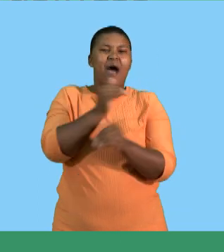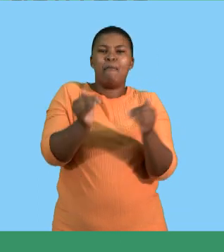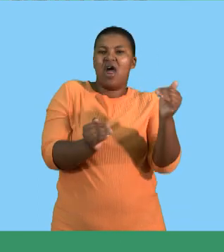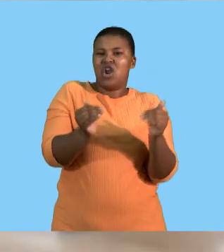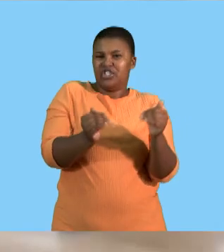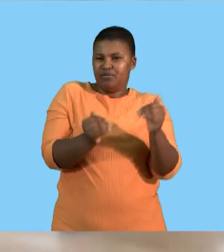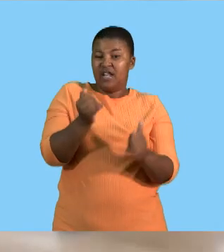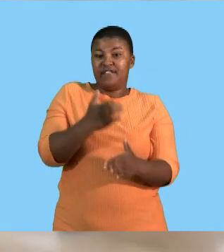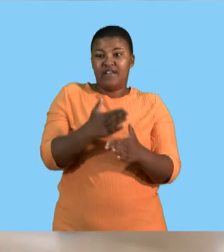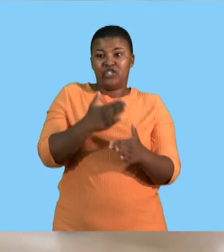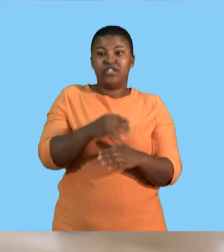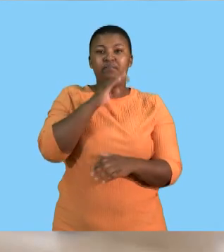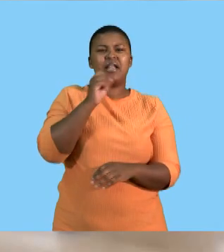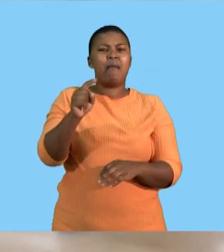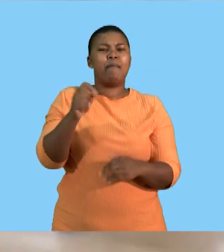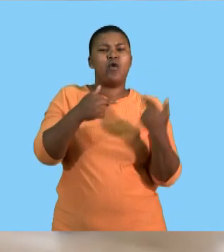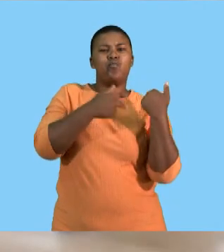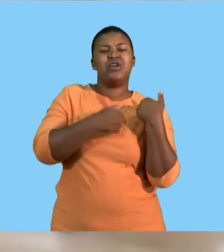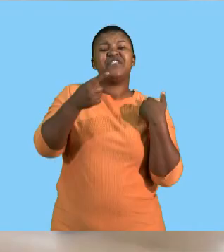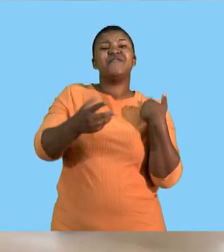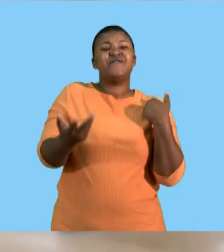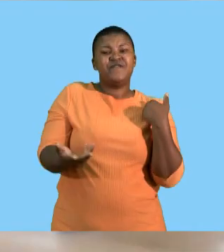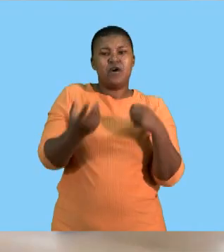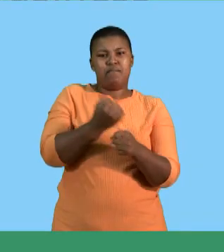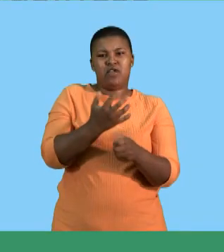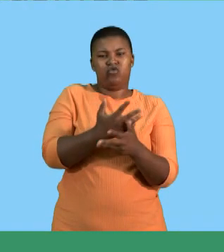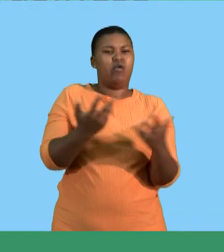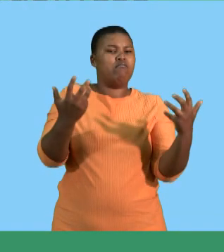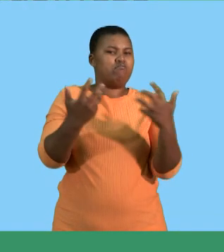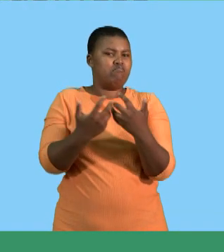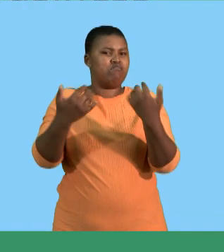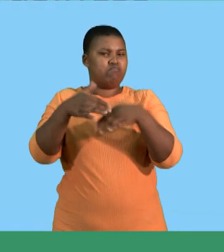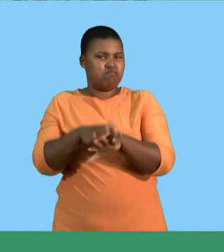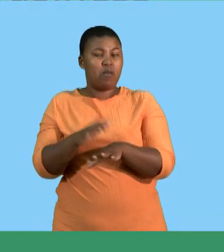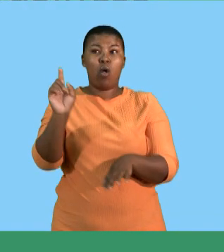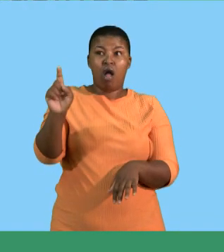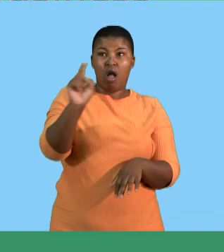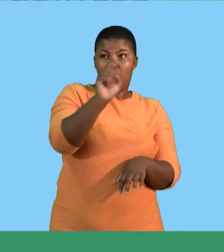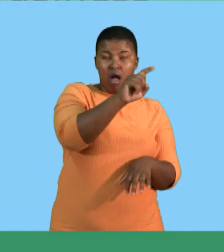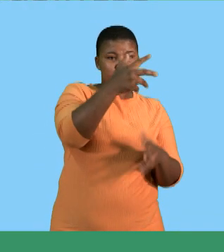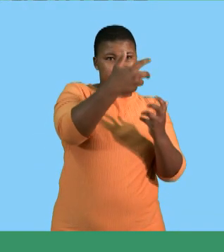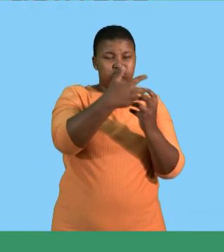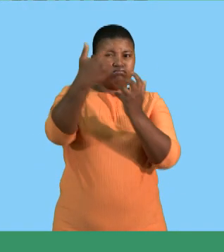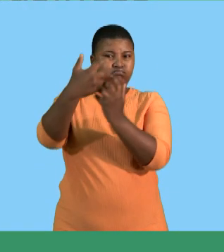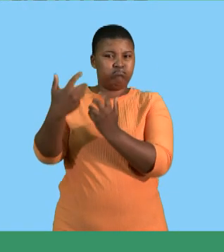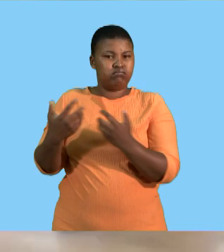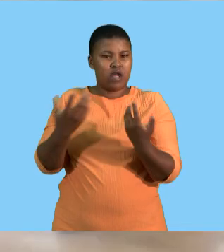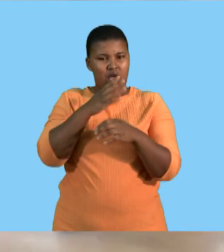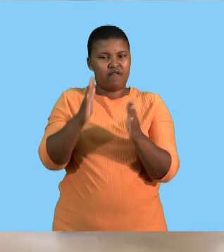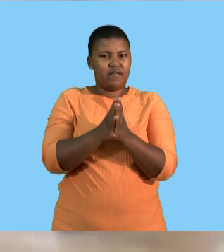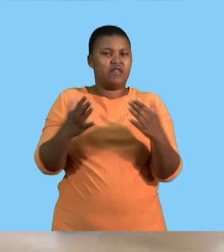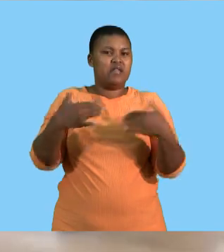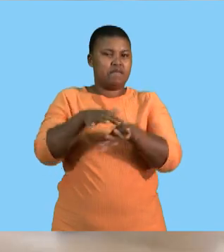So this is our function which is responsible for coordinating all the other business functions. And why